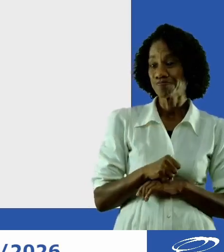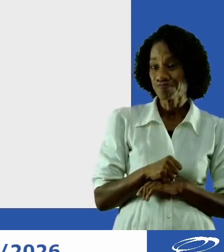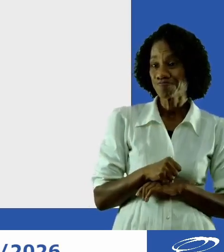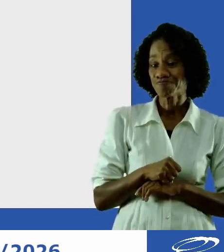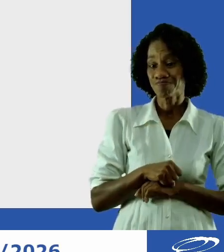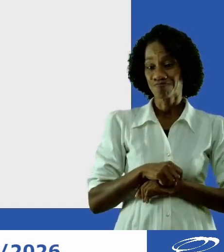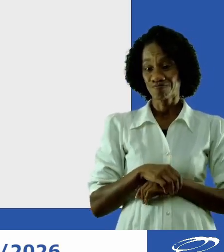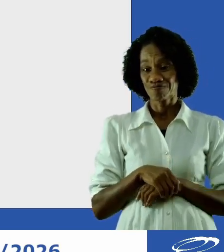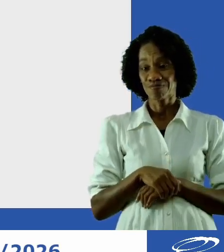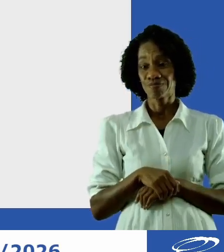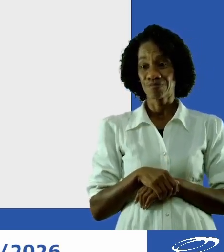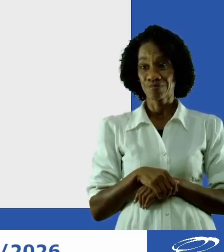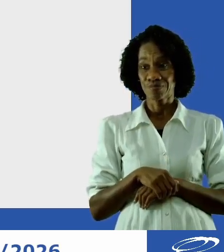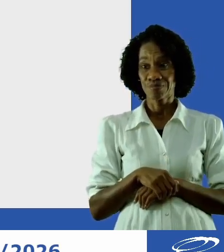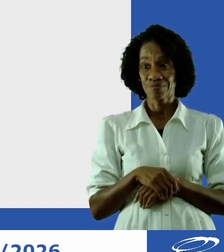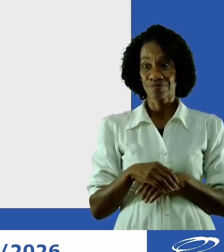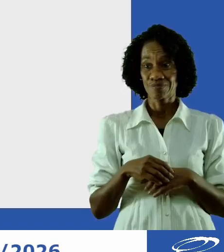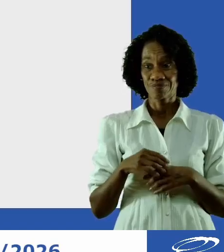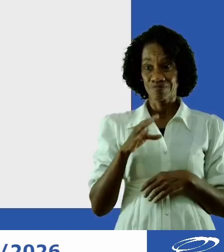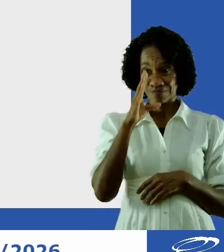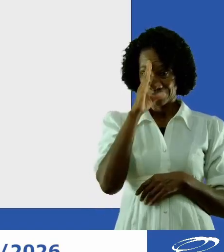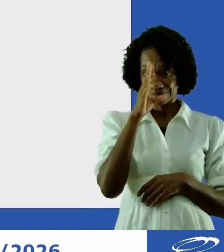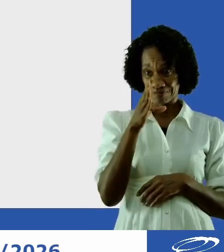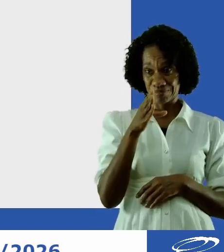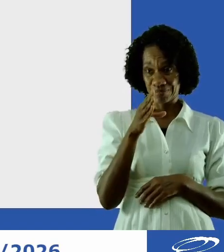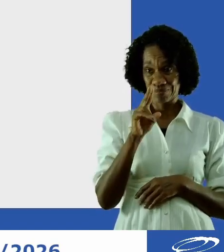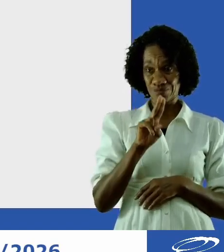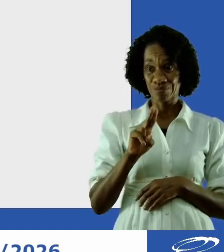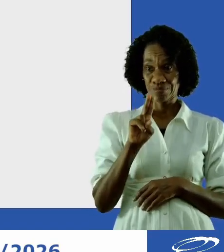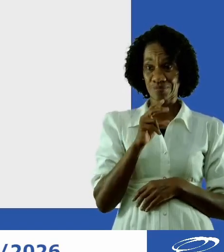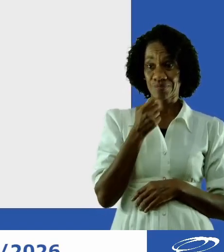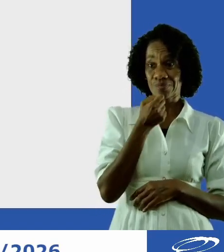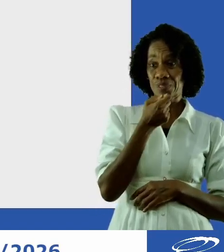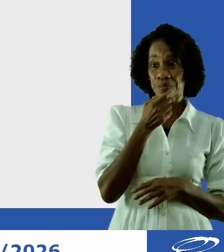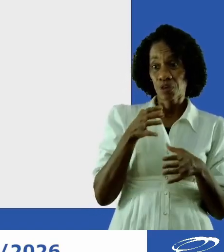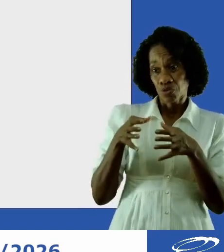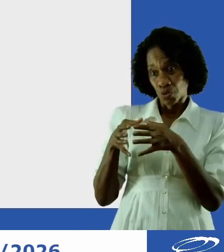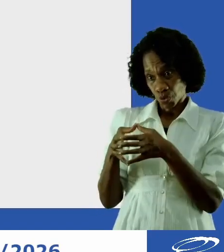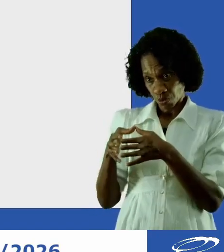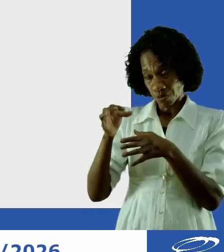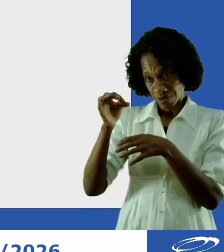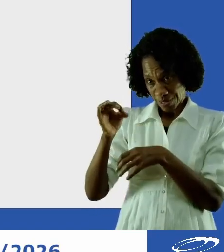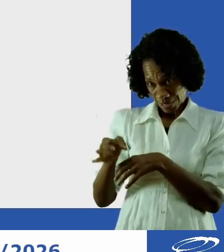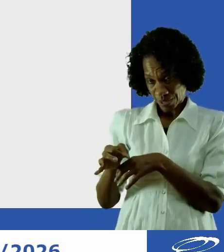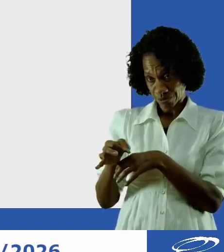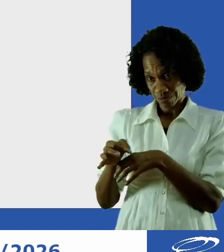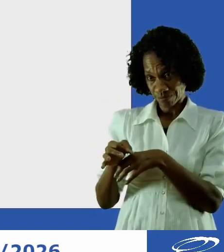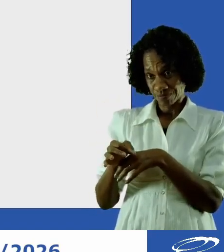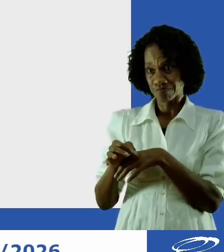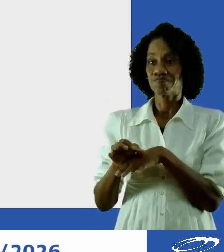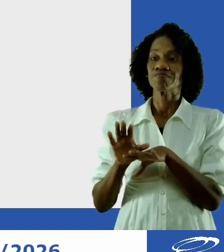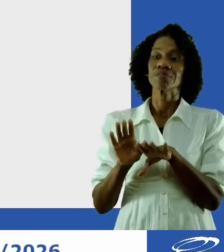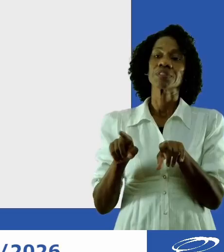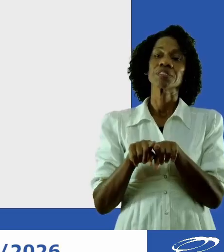antibiotics can be used, and for fungal infections also in patients with bacteremia. These are considered patients